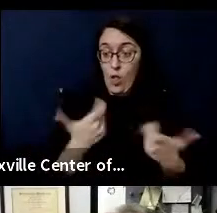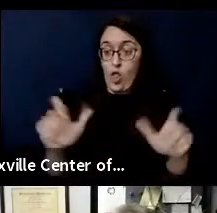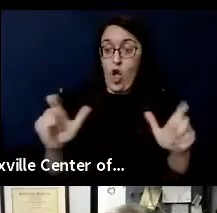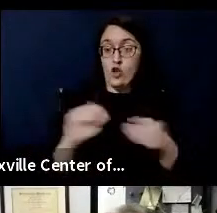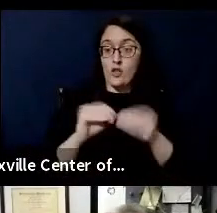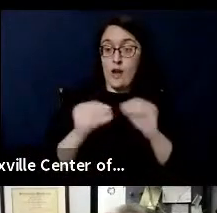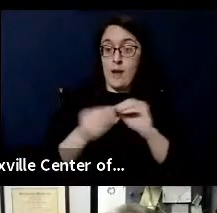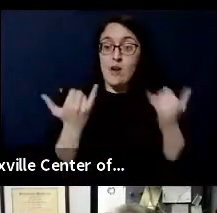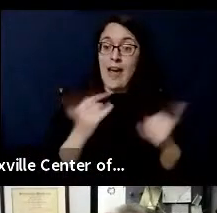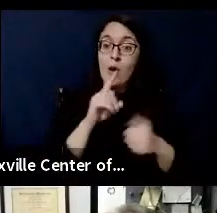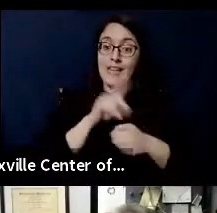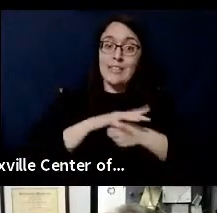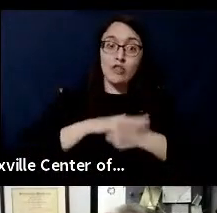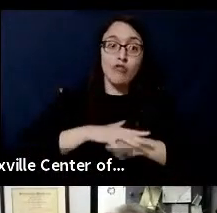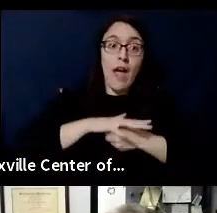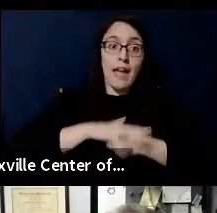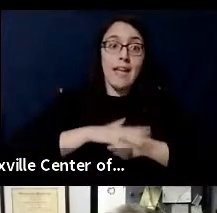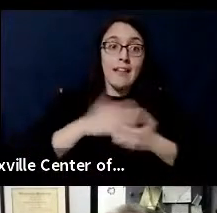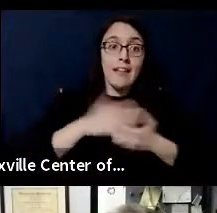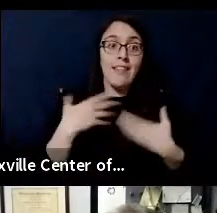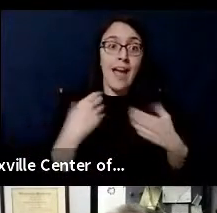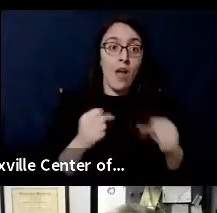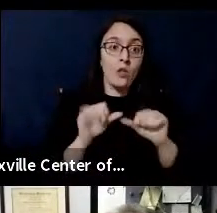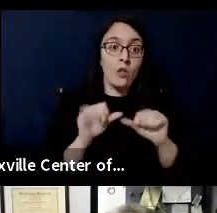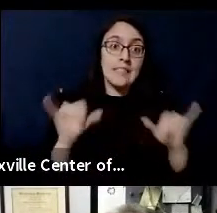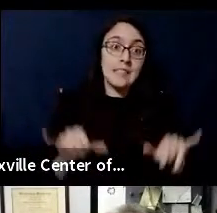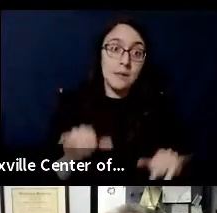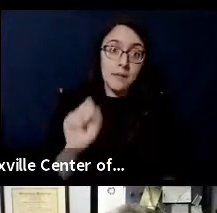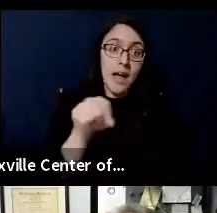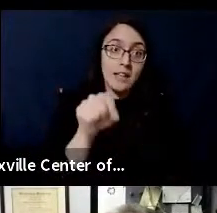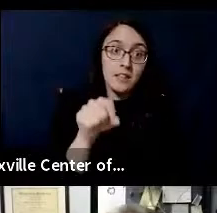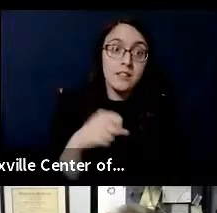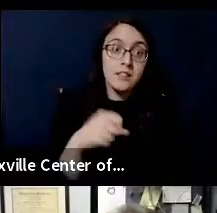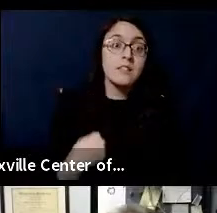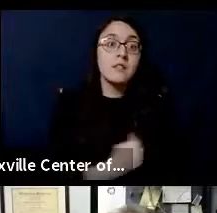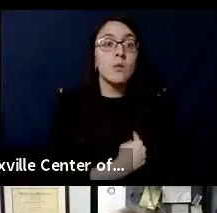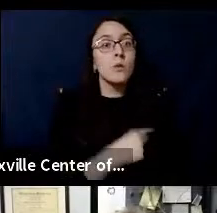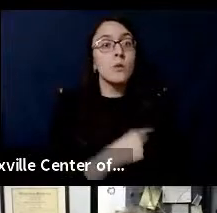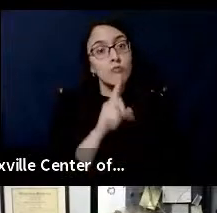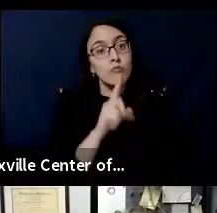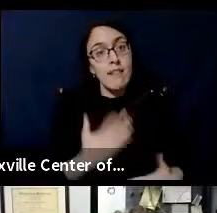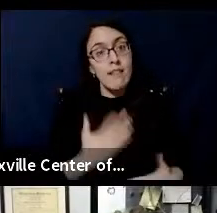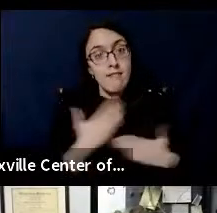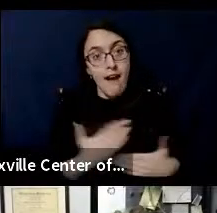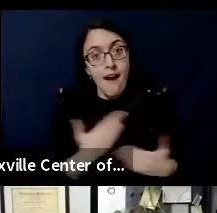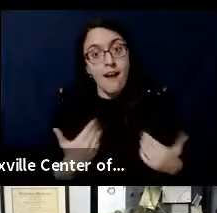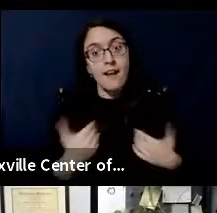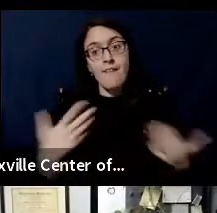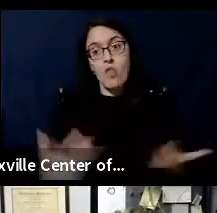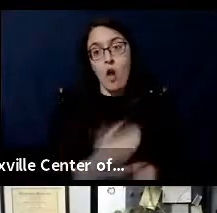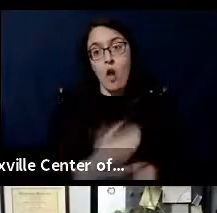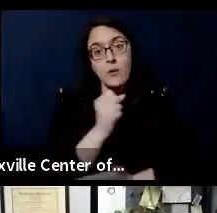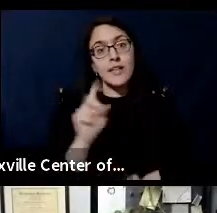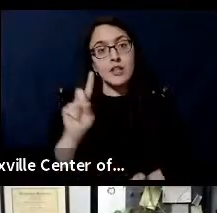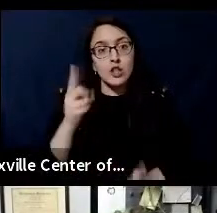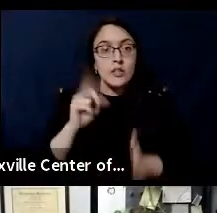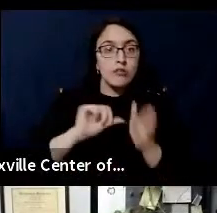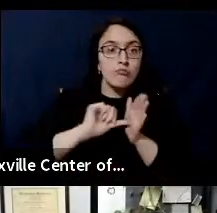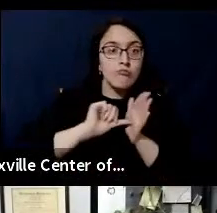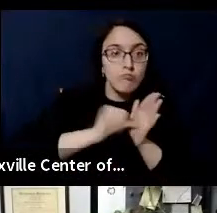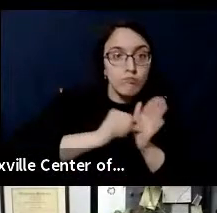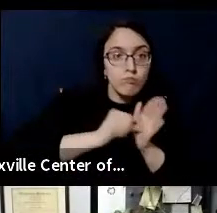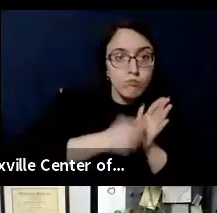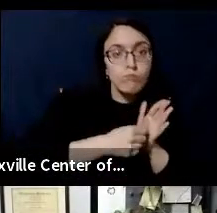straining the health system. So we are very glad to have the opportunity to just reinforce the